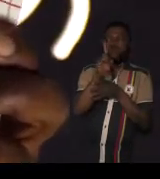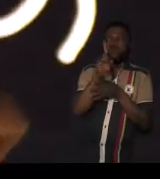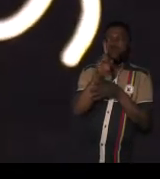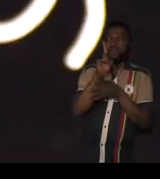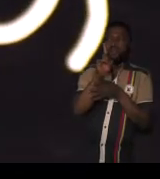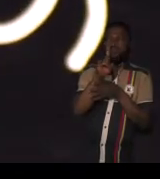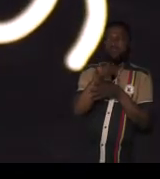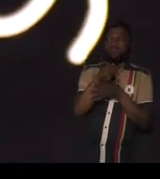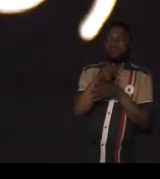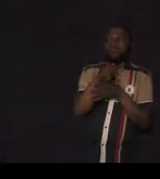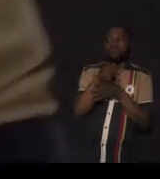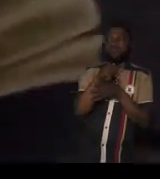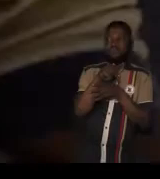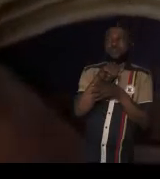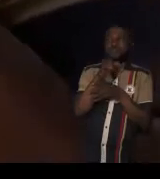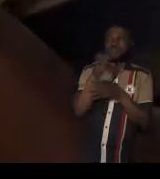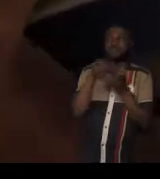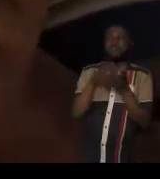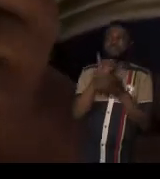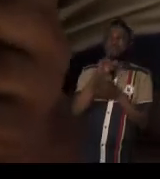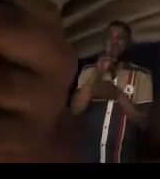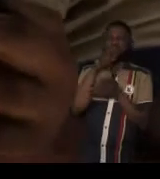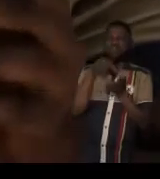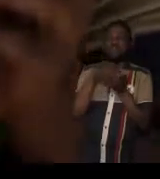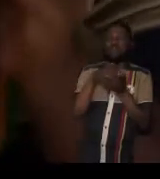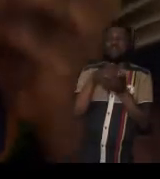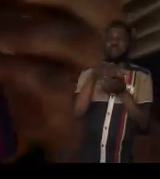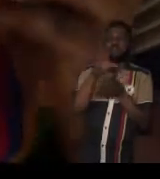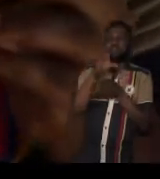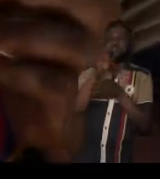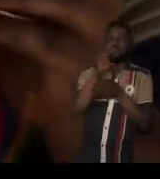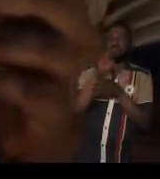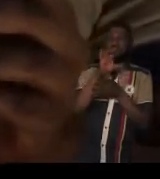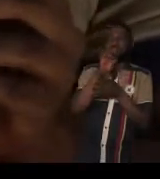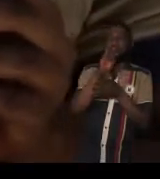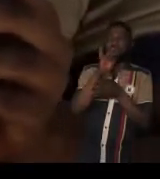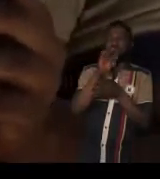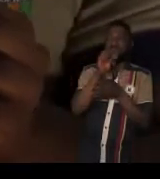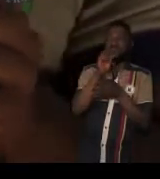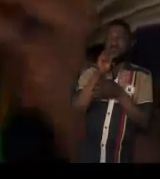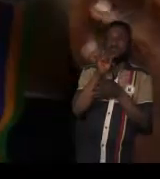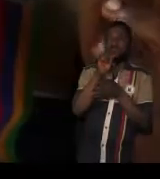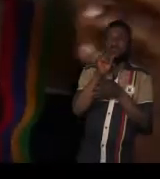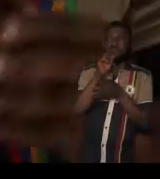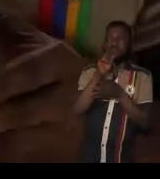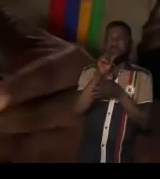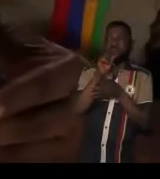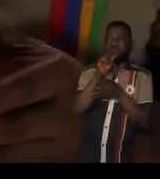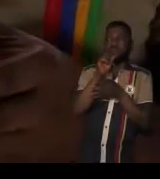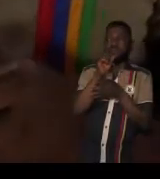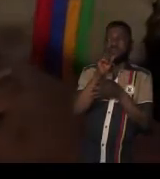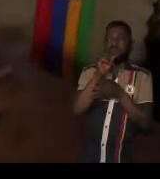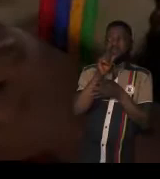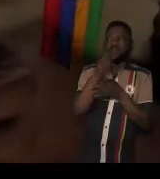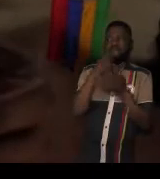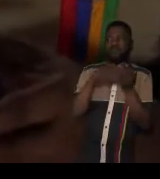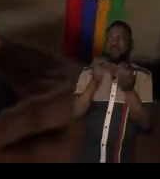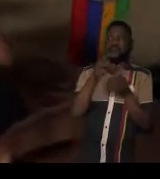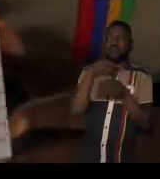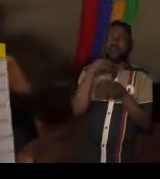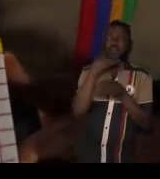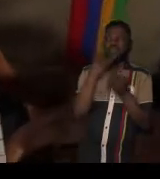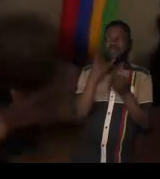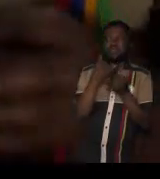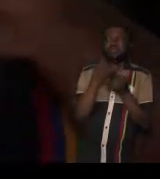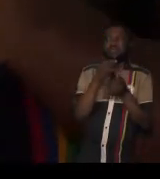900, and 1000. And so this is 1000 centimeter cubes. And so what we're claiming